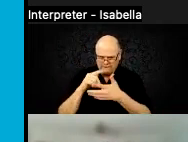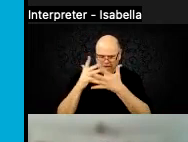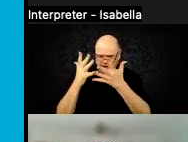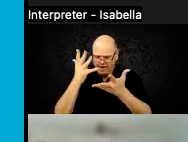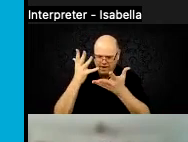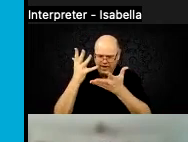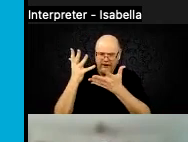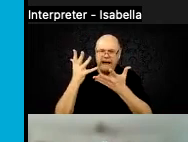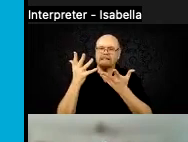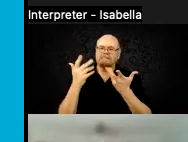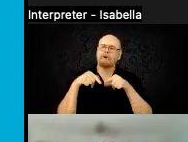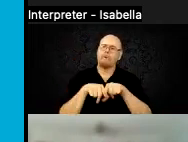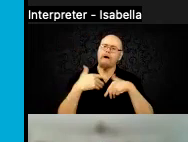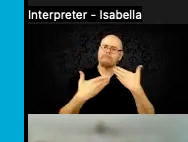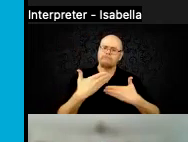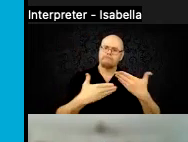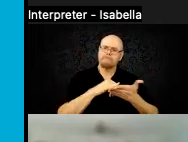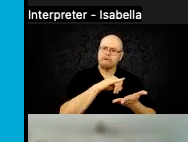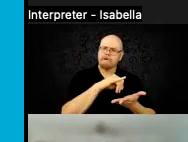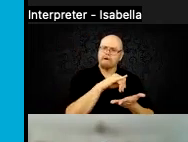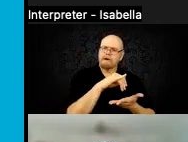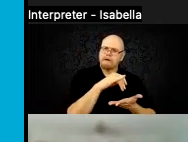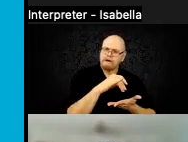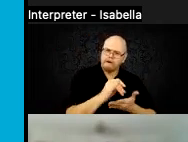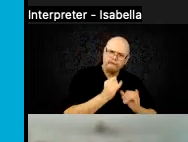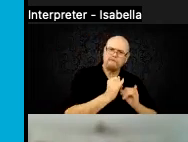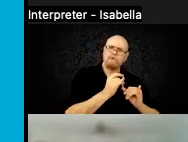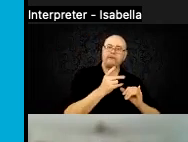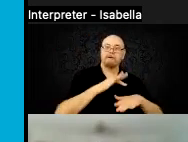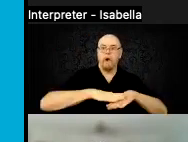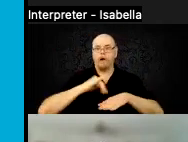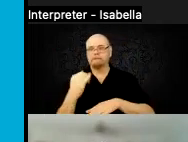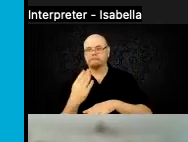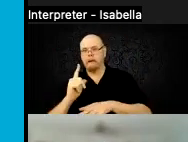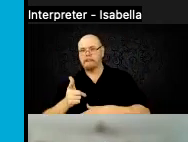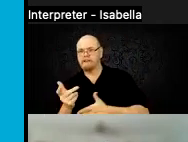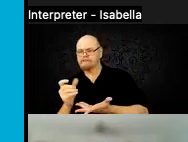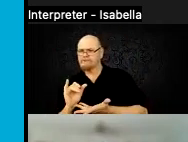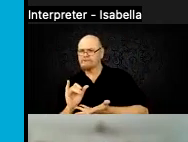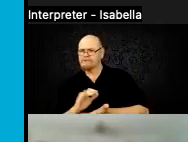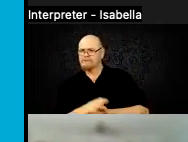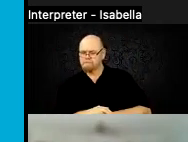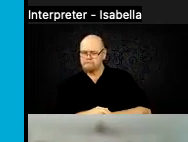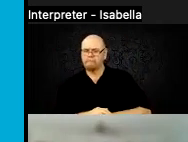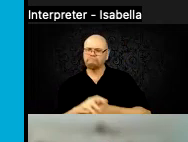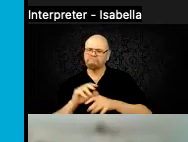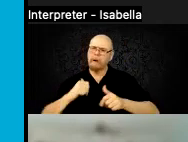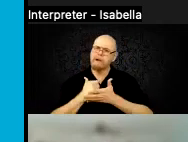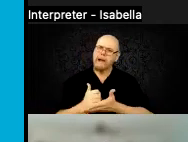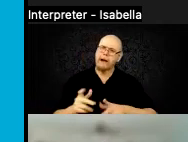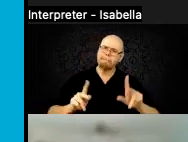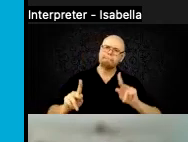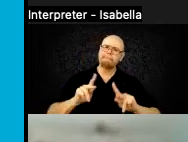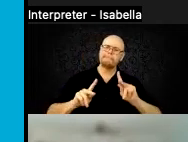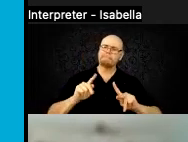going through that interview process and then getting on the job. We can also assist individuals by challenging and dealing